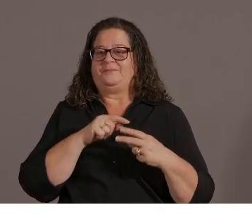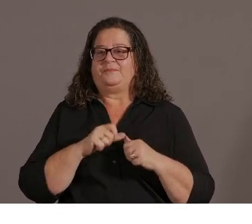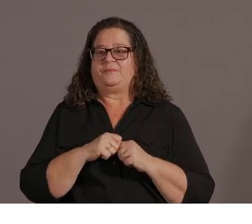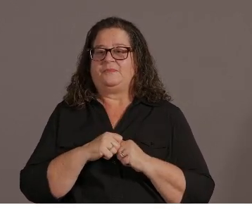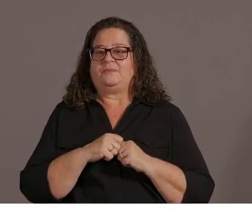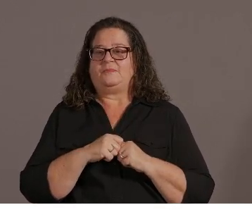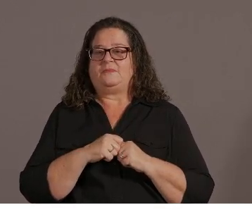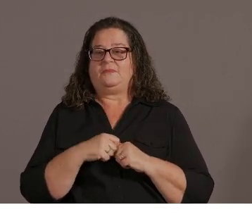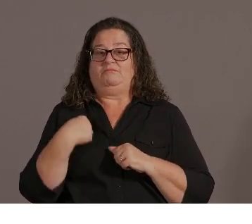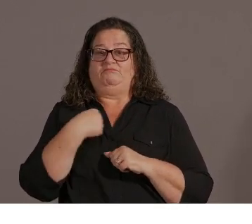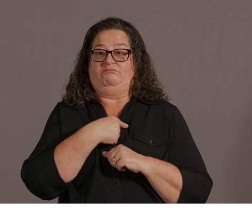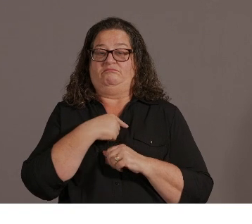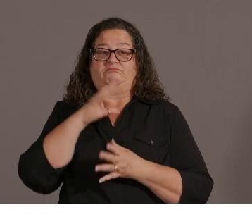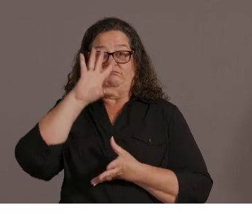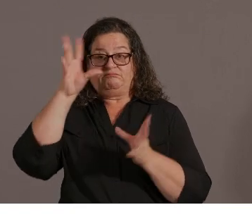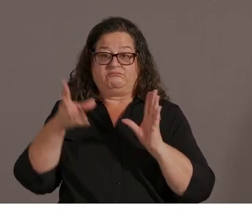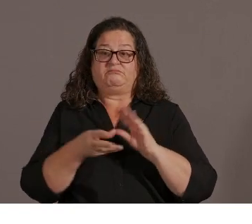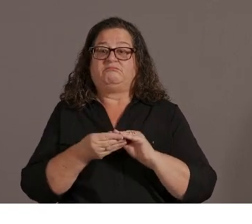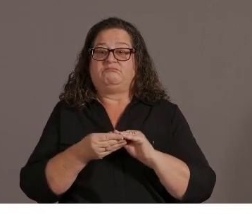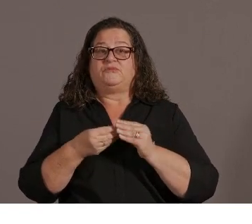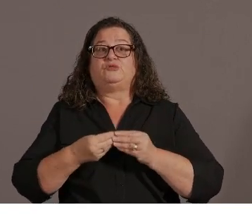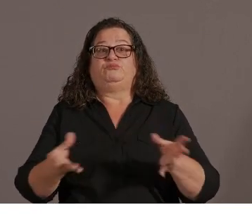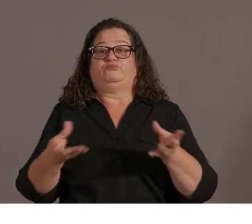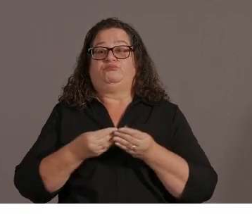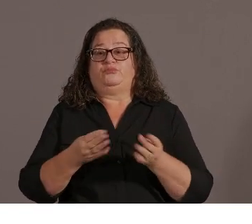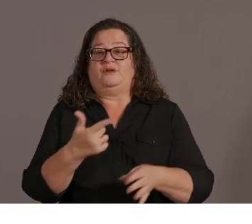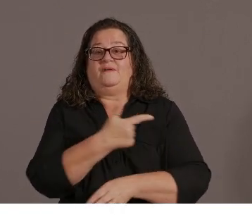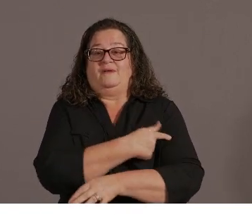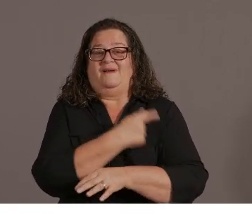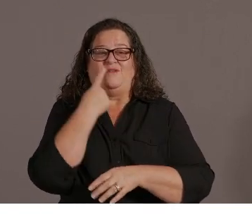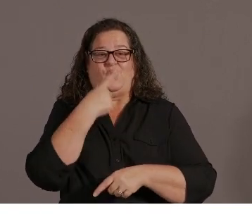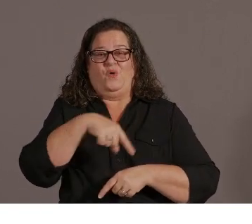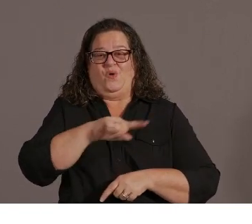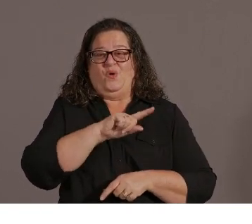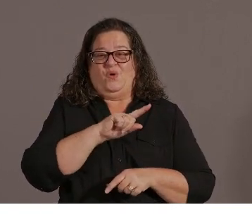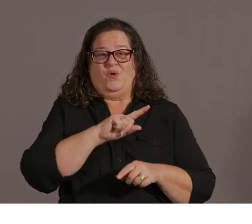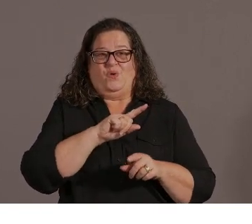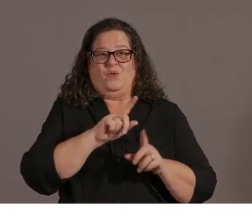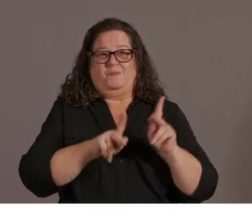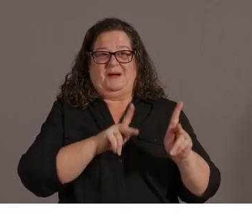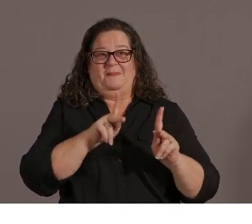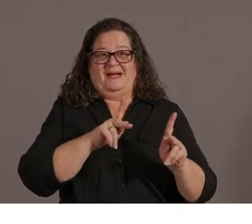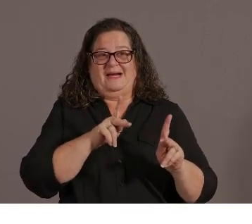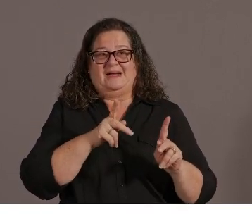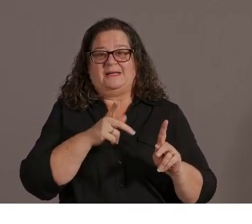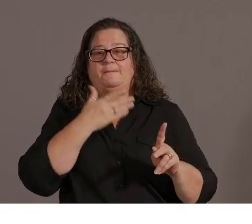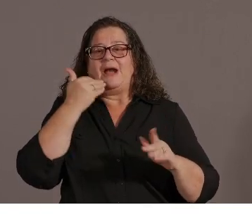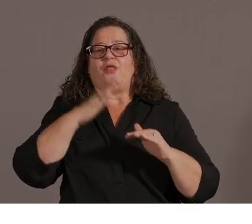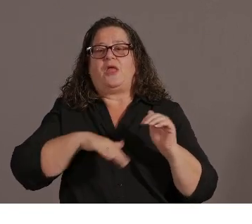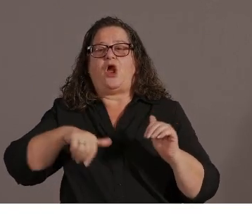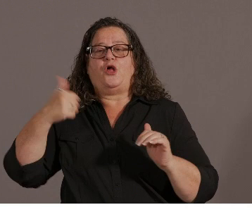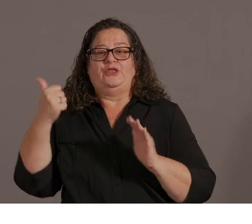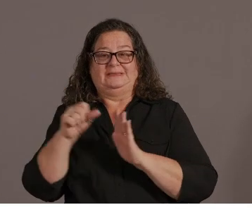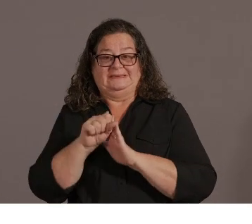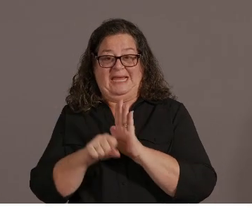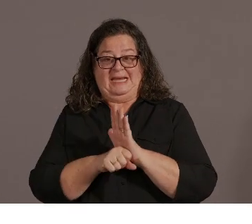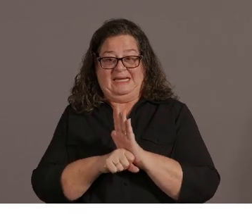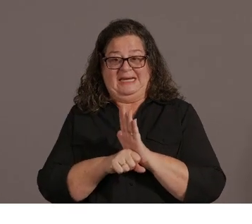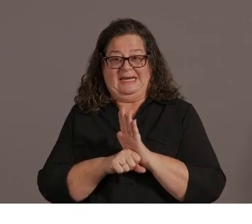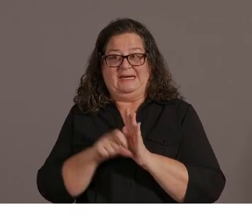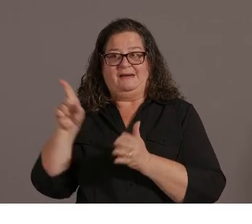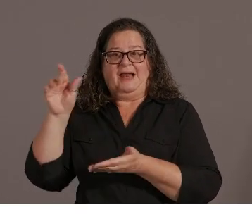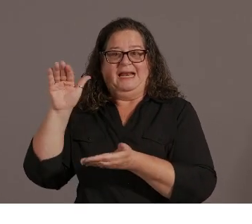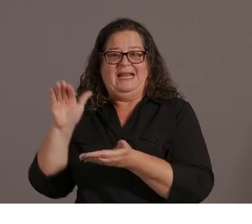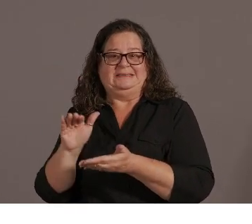overall. So that was very, very exciting. In most of the other states, the COVID-19 vaccination was lower in those counties with high